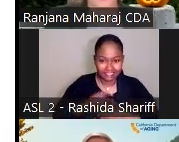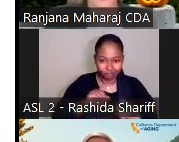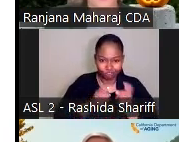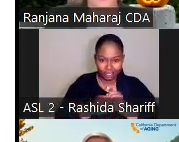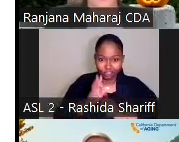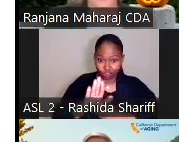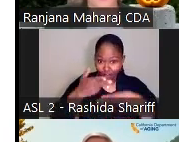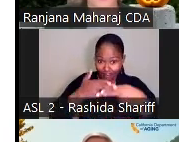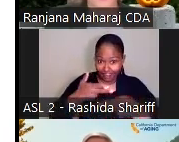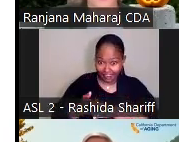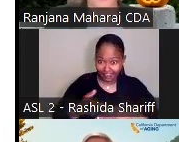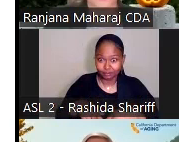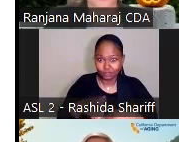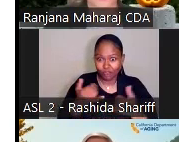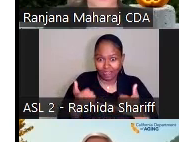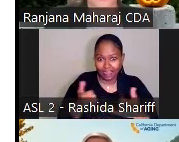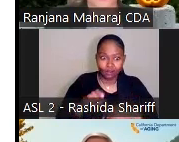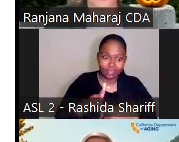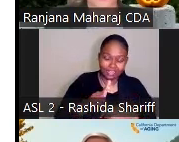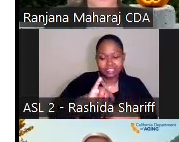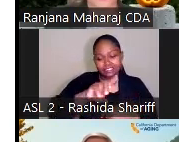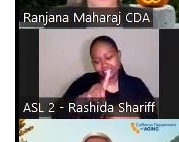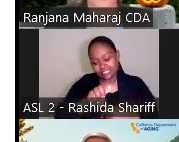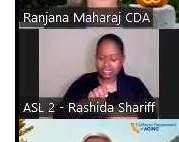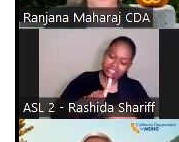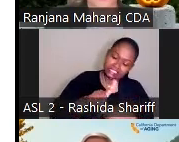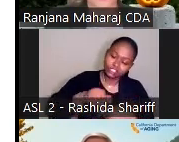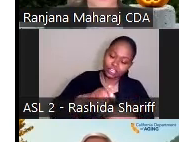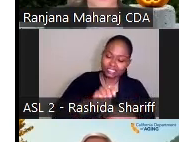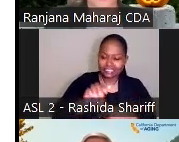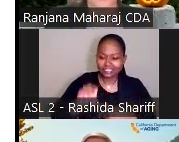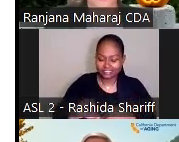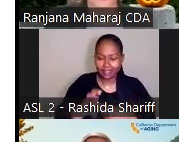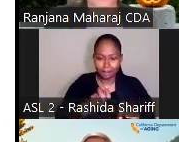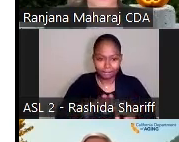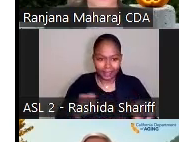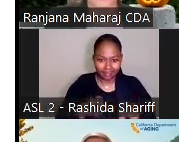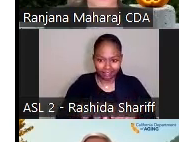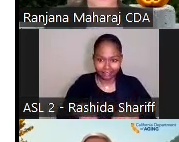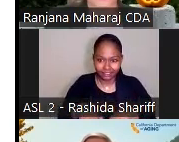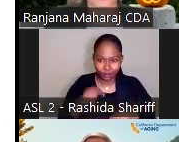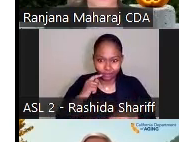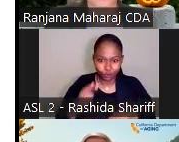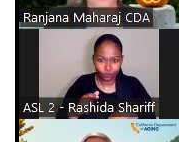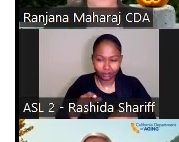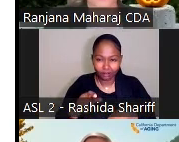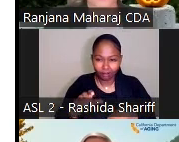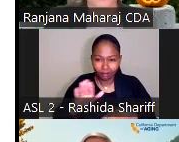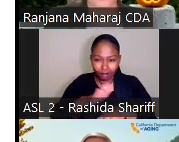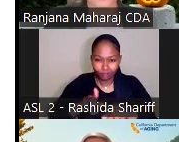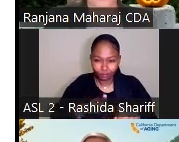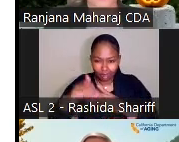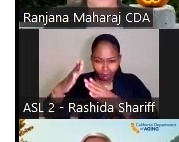your display is EDJCC panelists. So if you could hover over the top right-hand corner of your Zoom